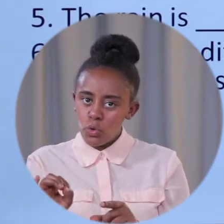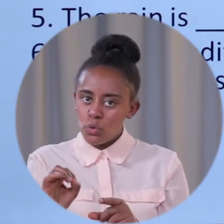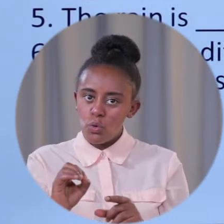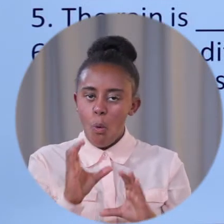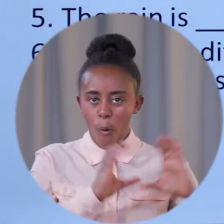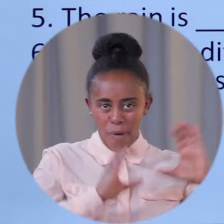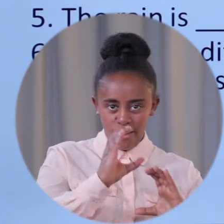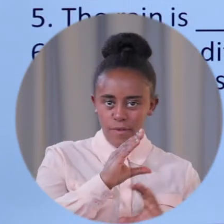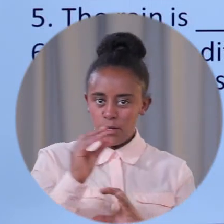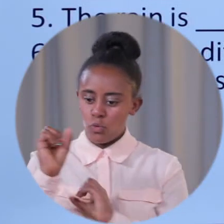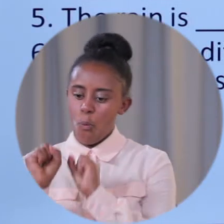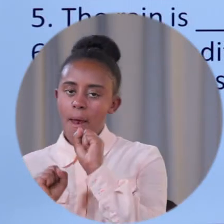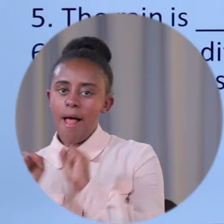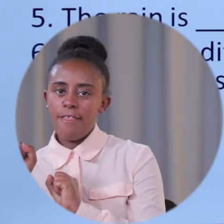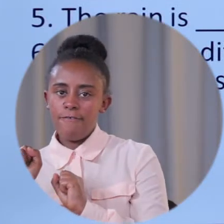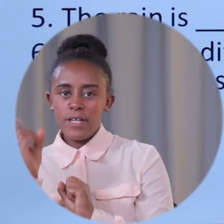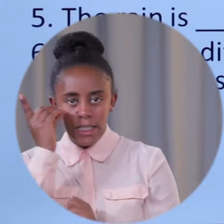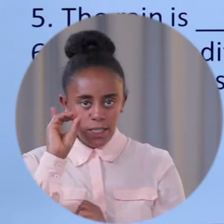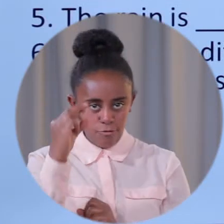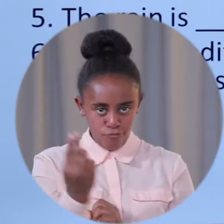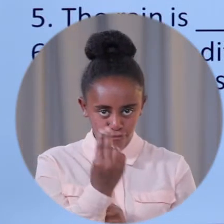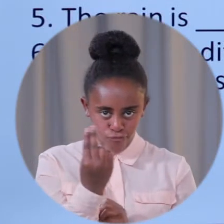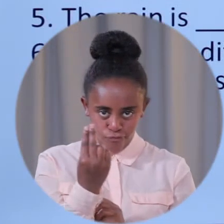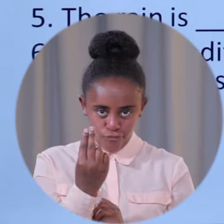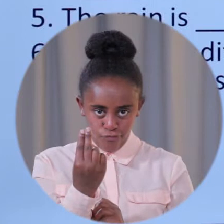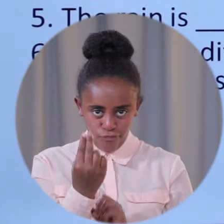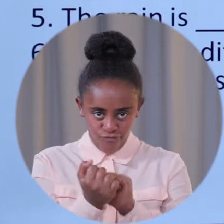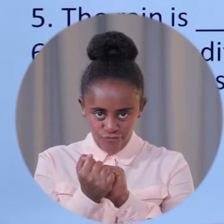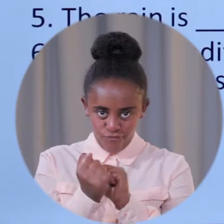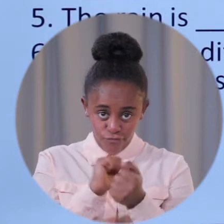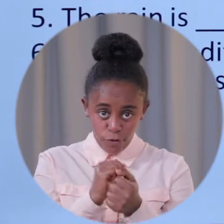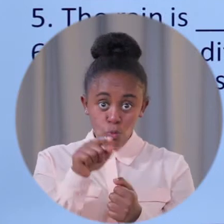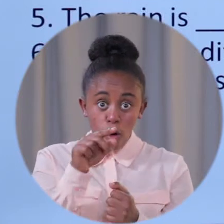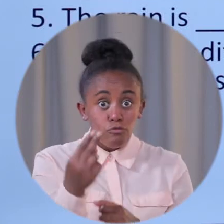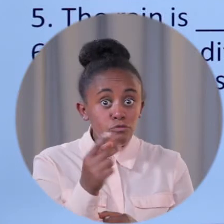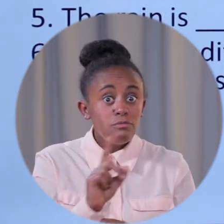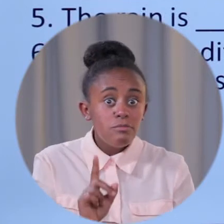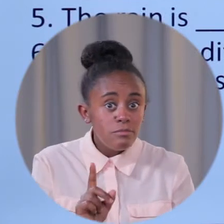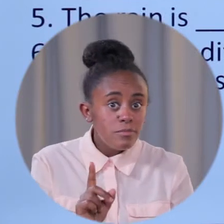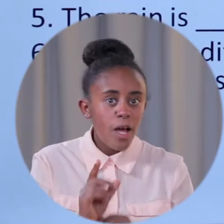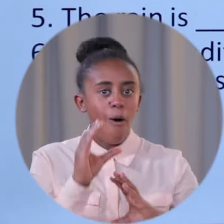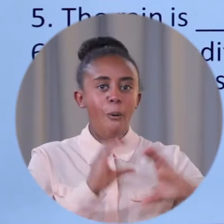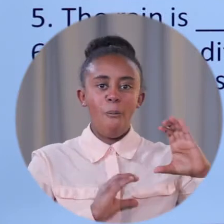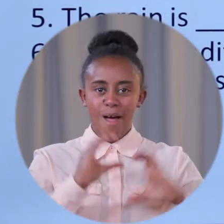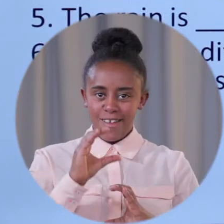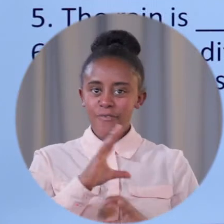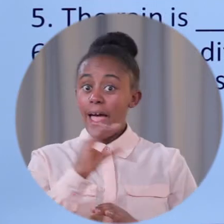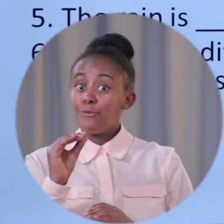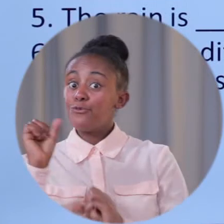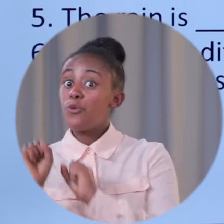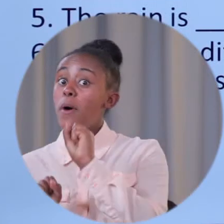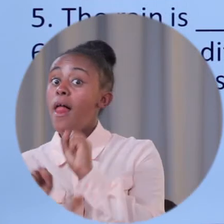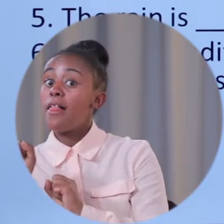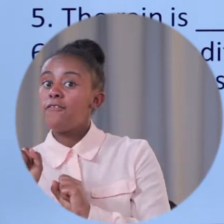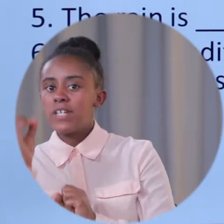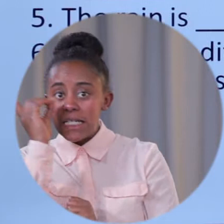comparative and superlative degree. So, you have to use comparative and superlative degree